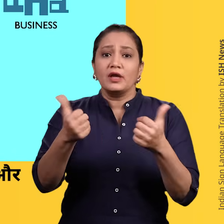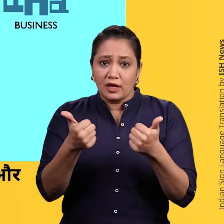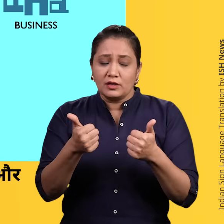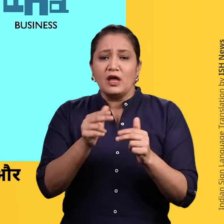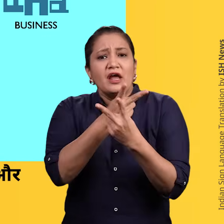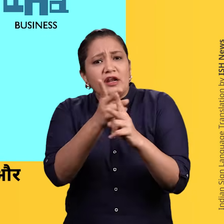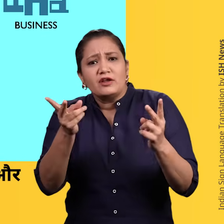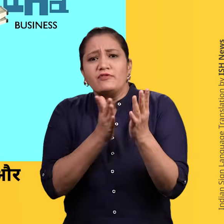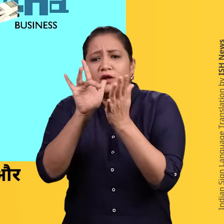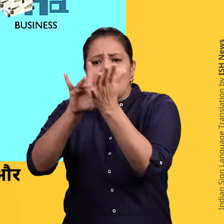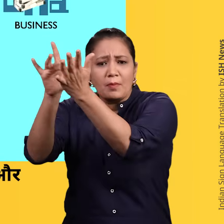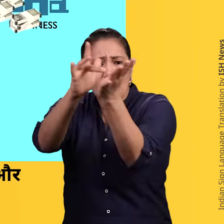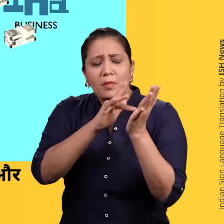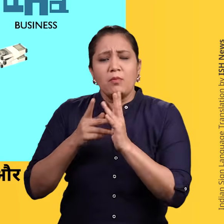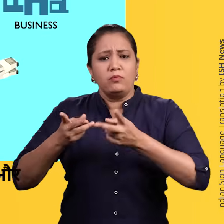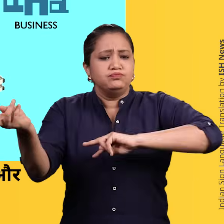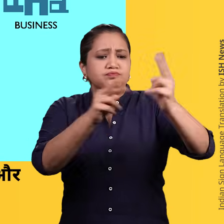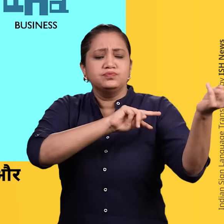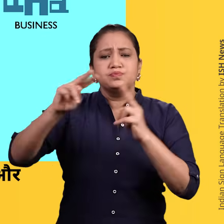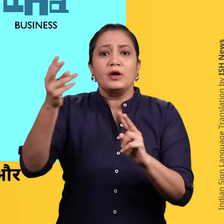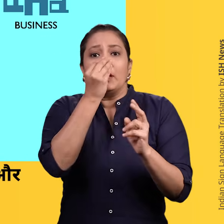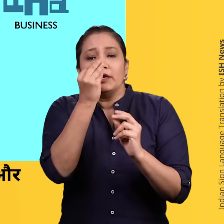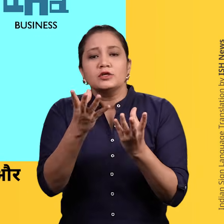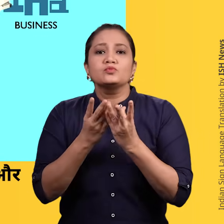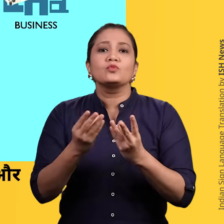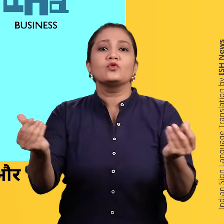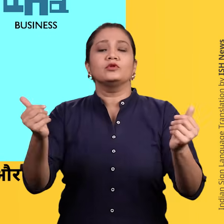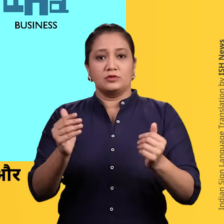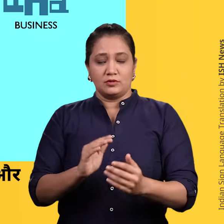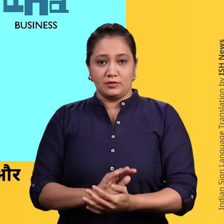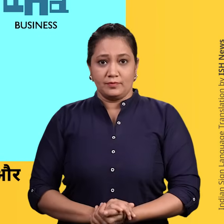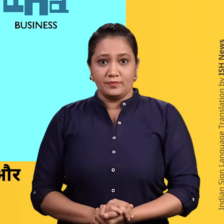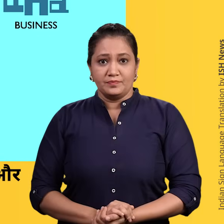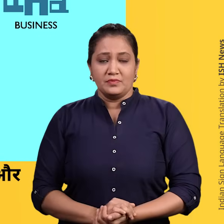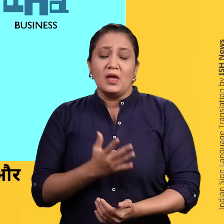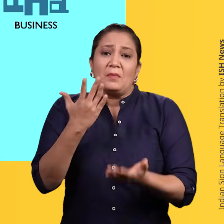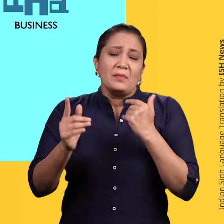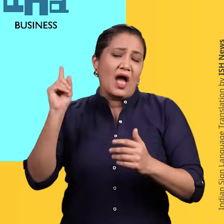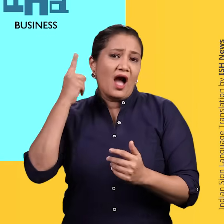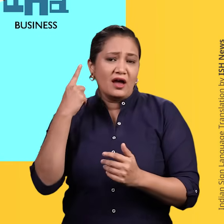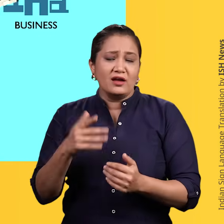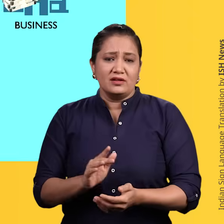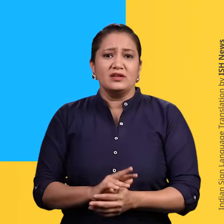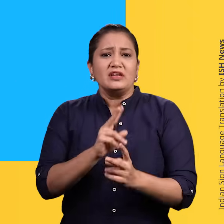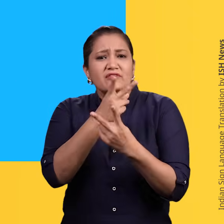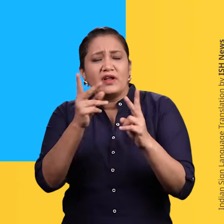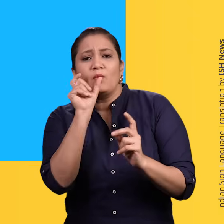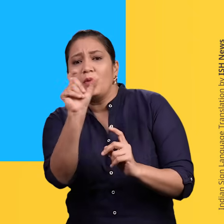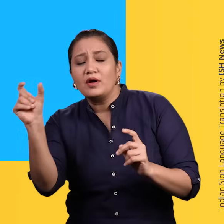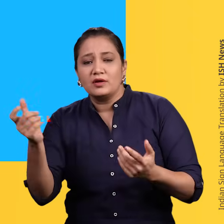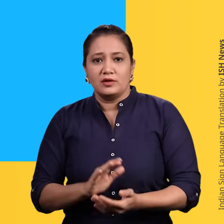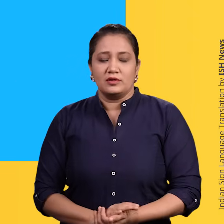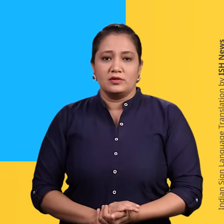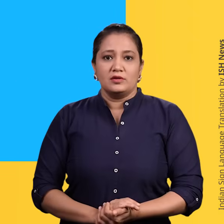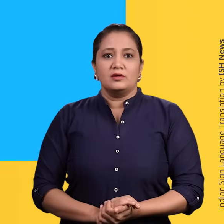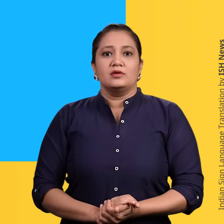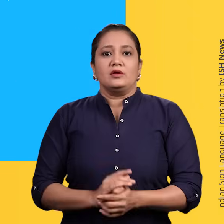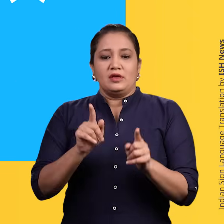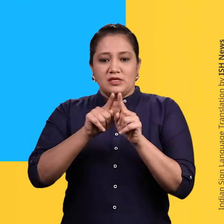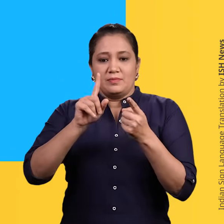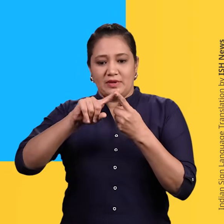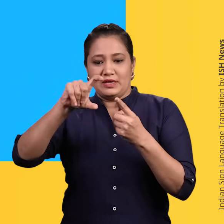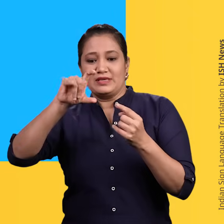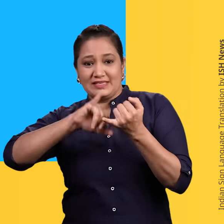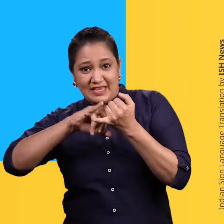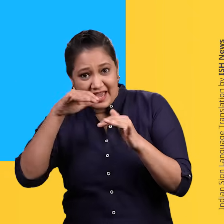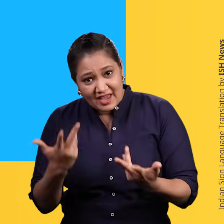faster flow of funds among various constituents of the financial sector. You may have heard of some of these,